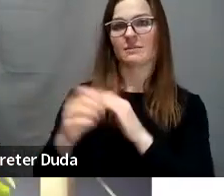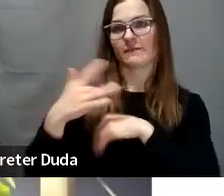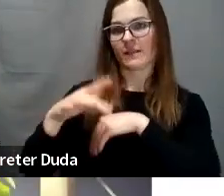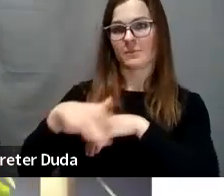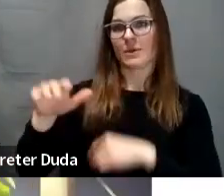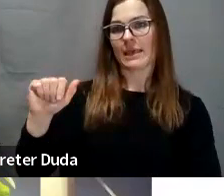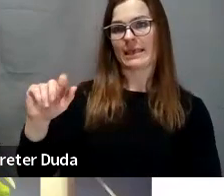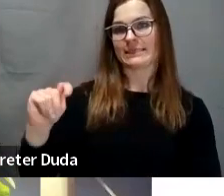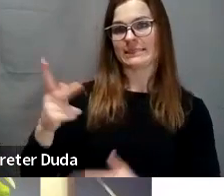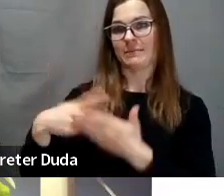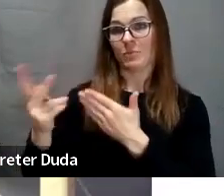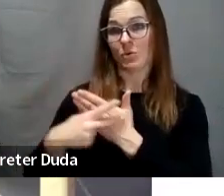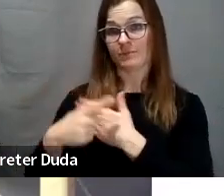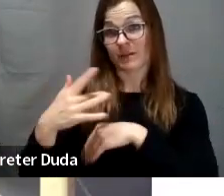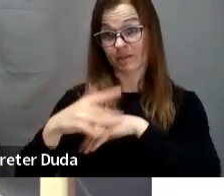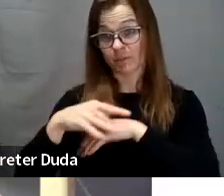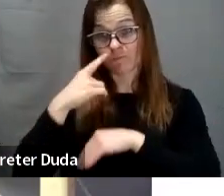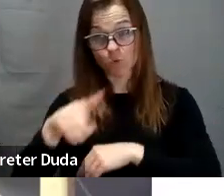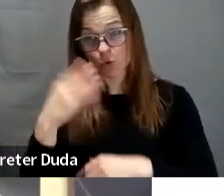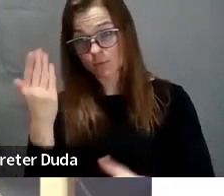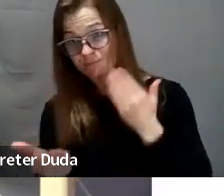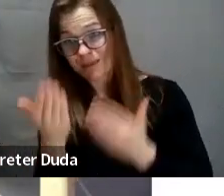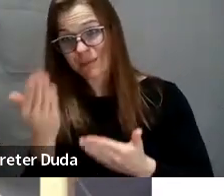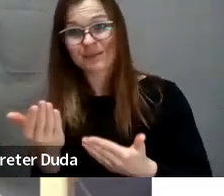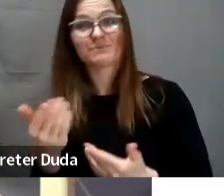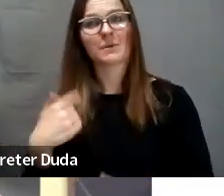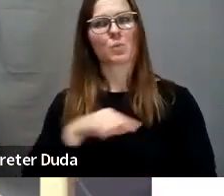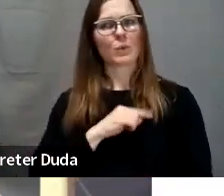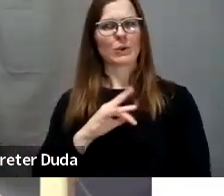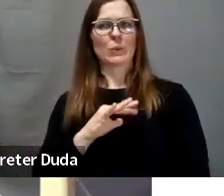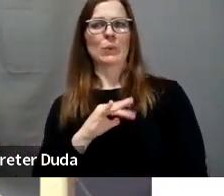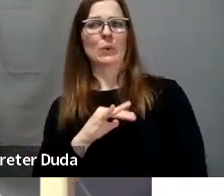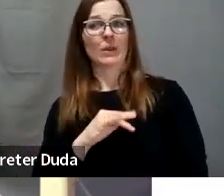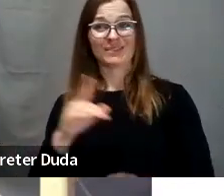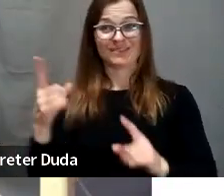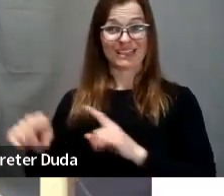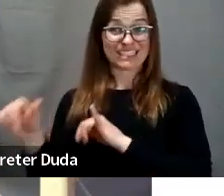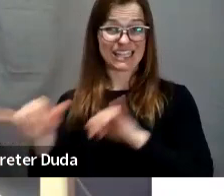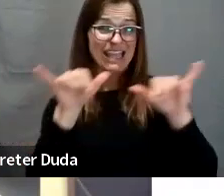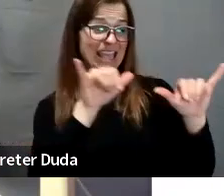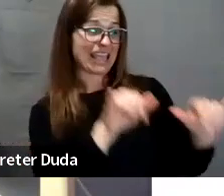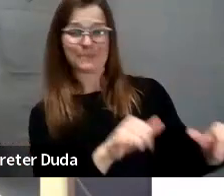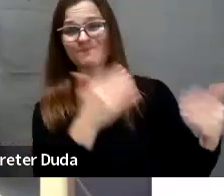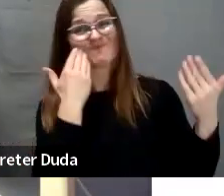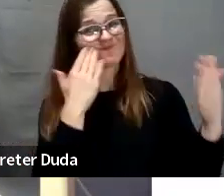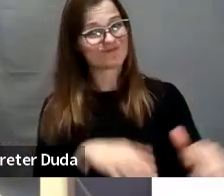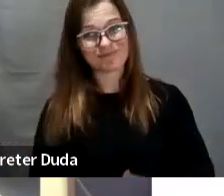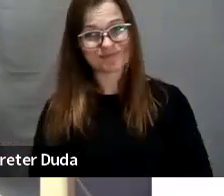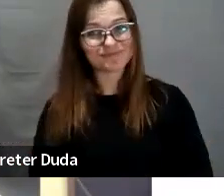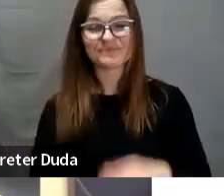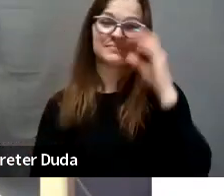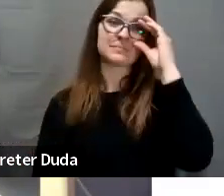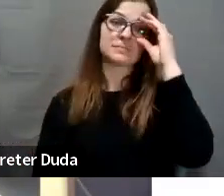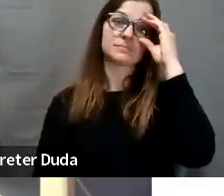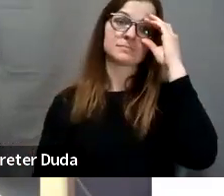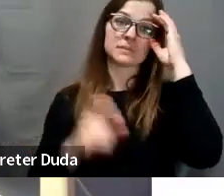have that for you. But I don't know, we're super cool. So I don't know if they also have this stuff, but if you need